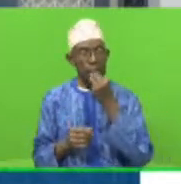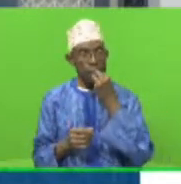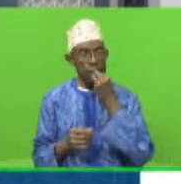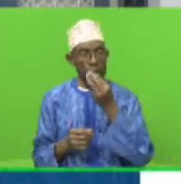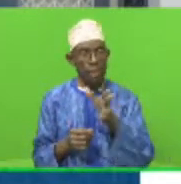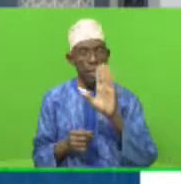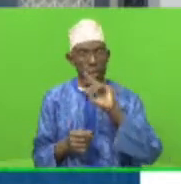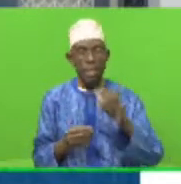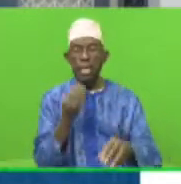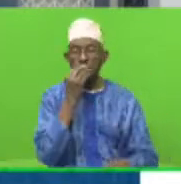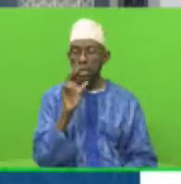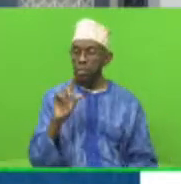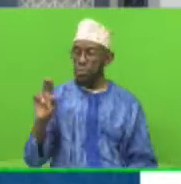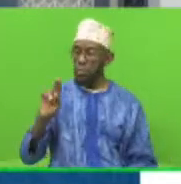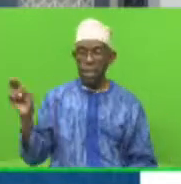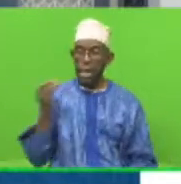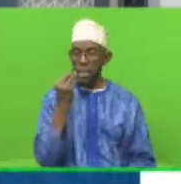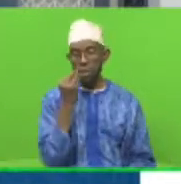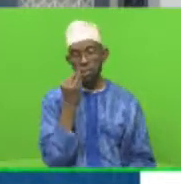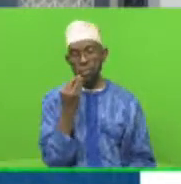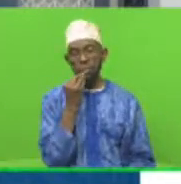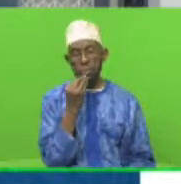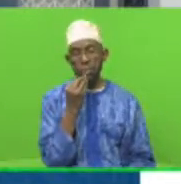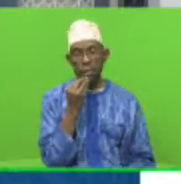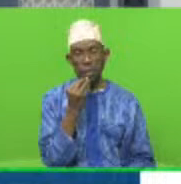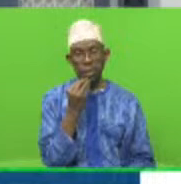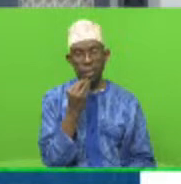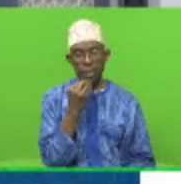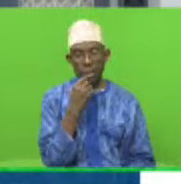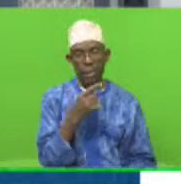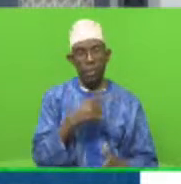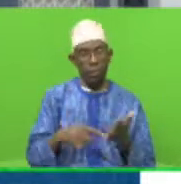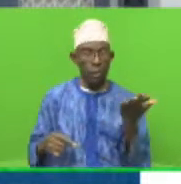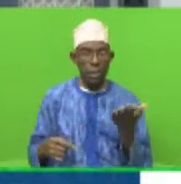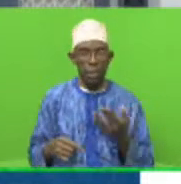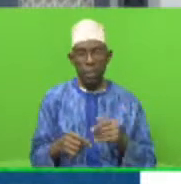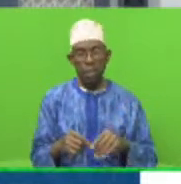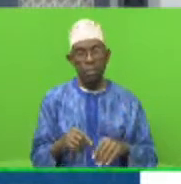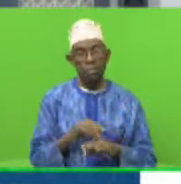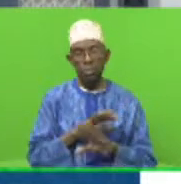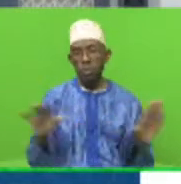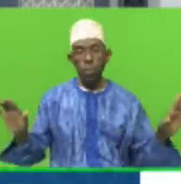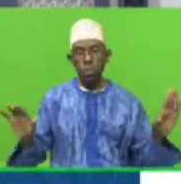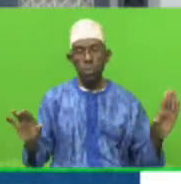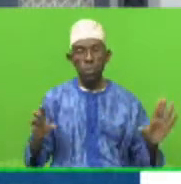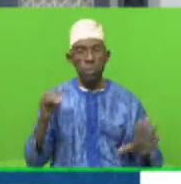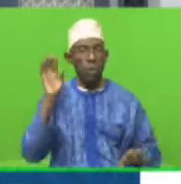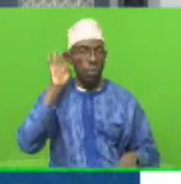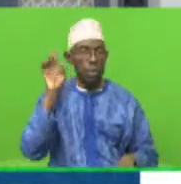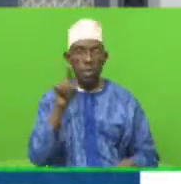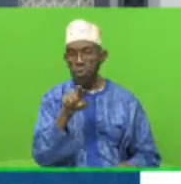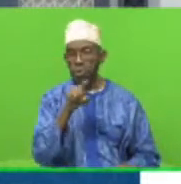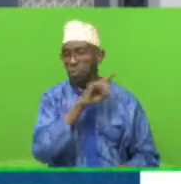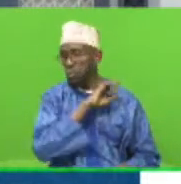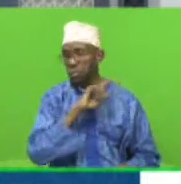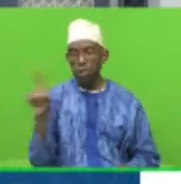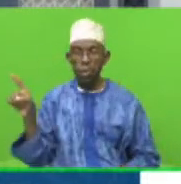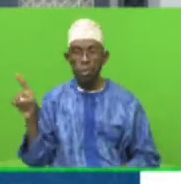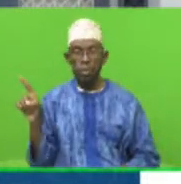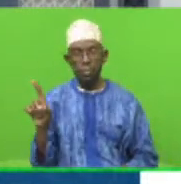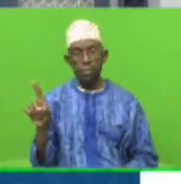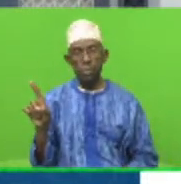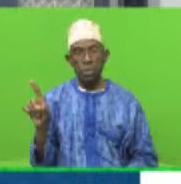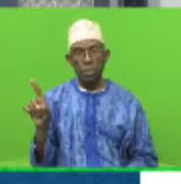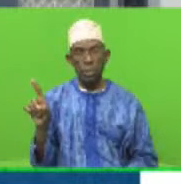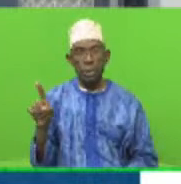tells him, "Kul bi yaminik," eat with your right hand. And what does he tell the Prophet sallallahu alaihi wasallam? "La astati'." And the Prophet